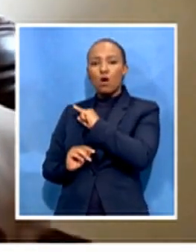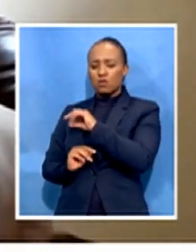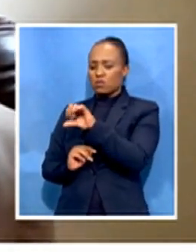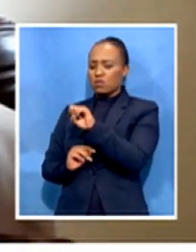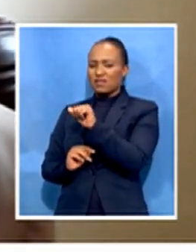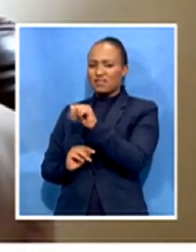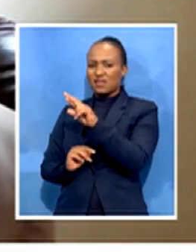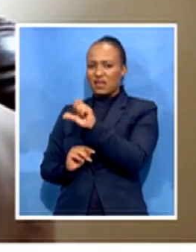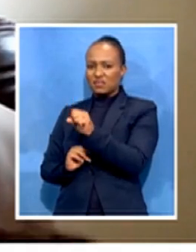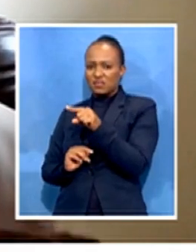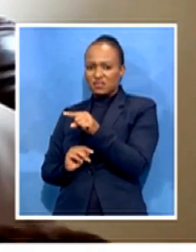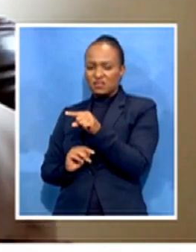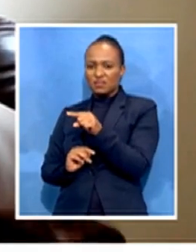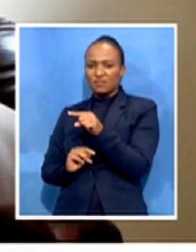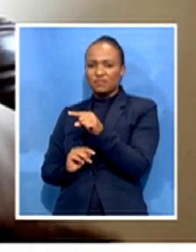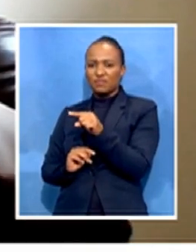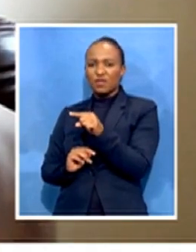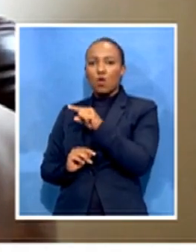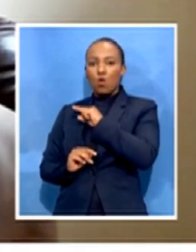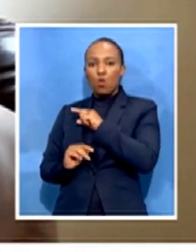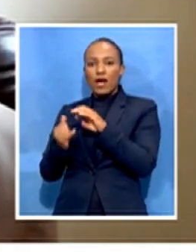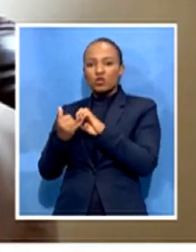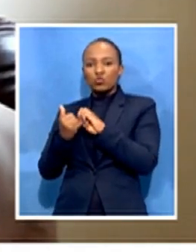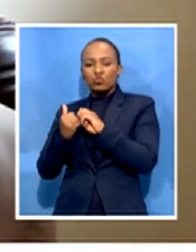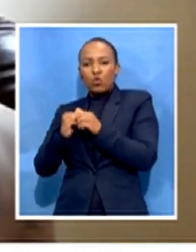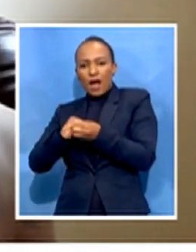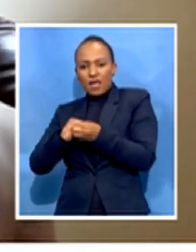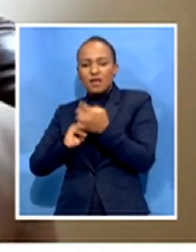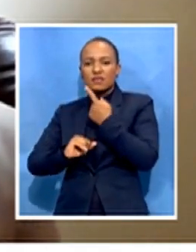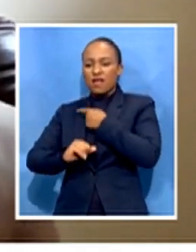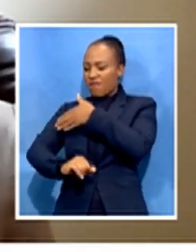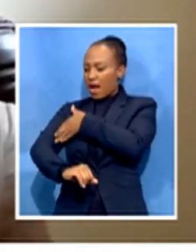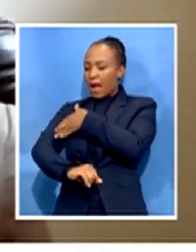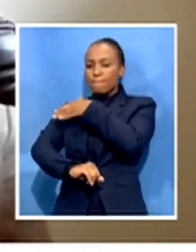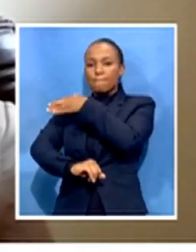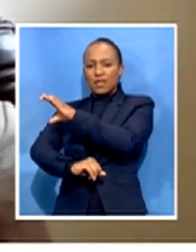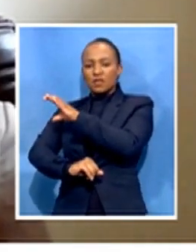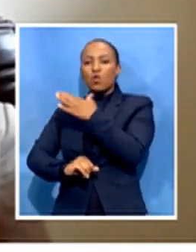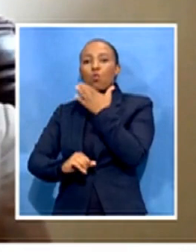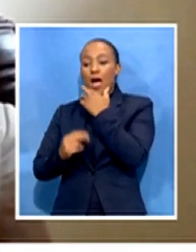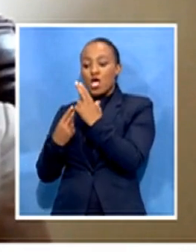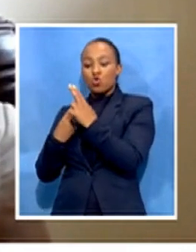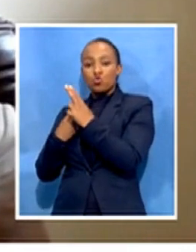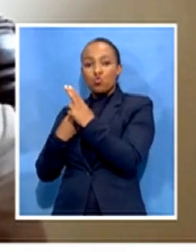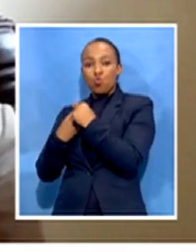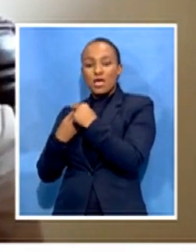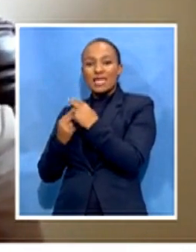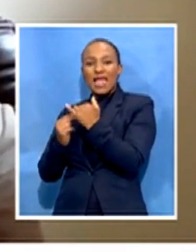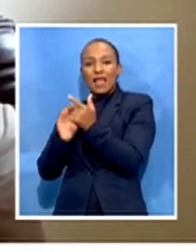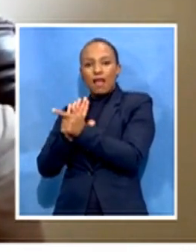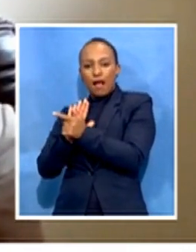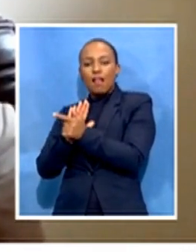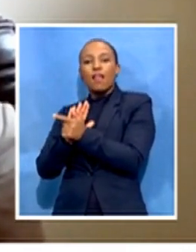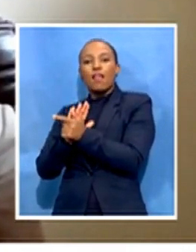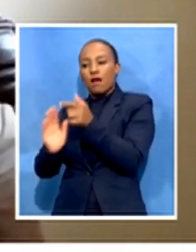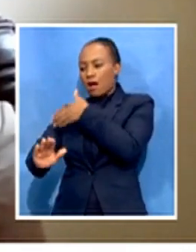to recapacitate their illicit trade unit. So we were not sitting at the rate